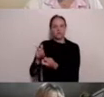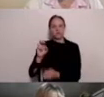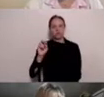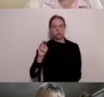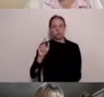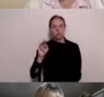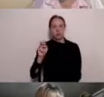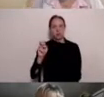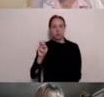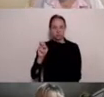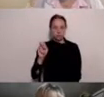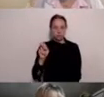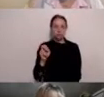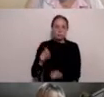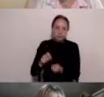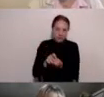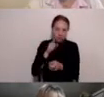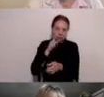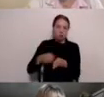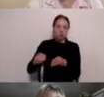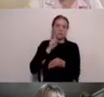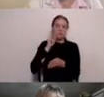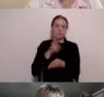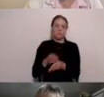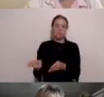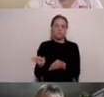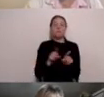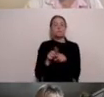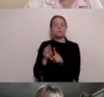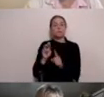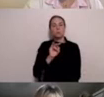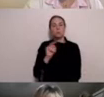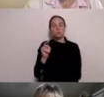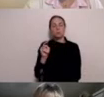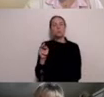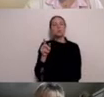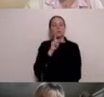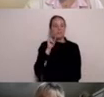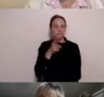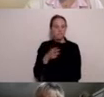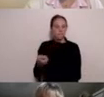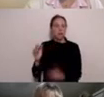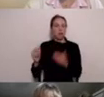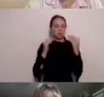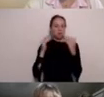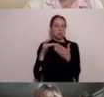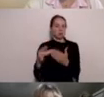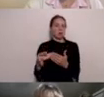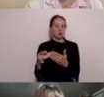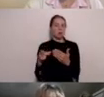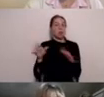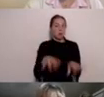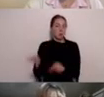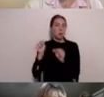that specifically for deaf and hard of hearing. Also in Minnesota, they have deaf and hard of hearing adult guides, and so they were hosting